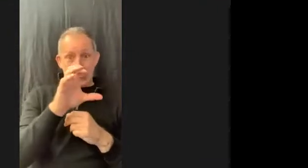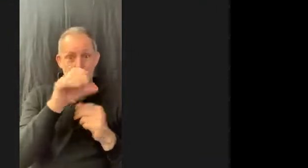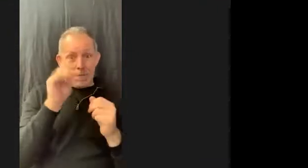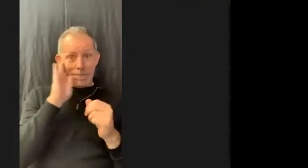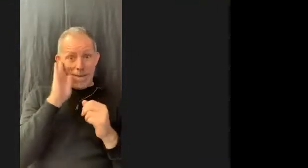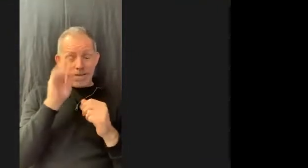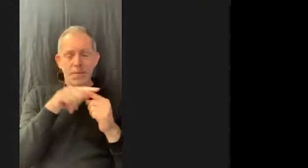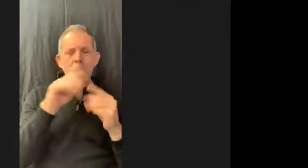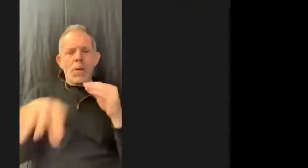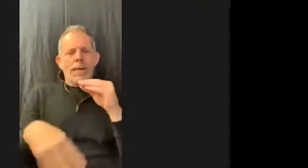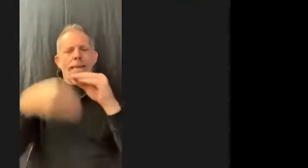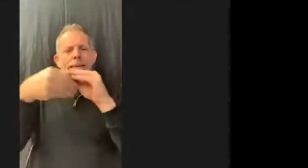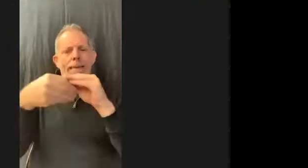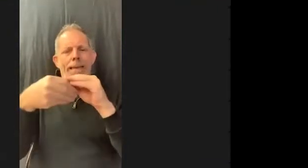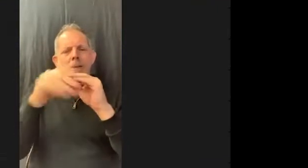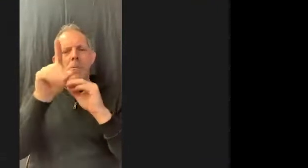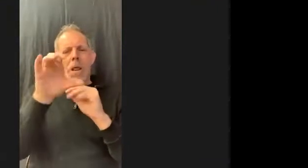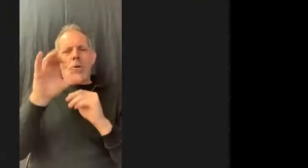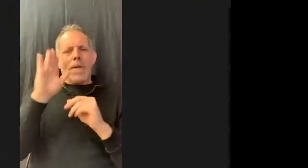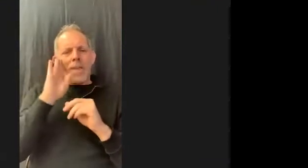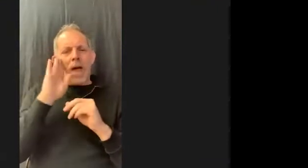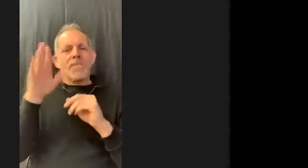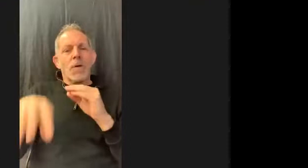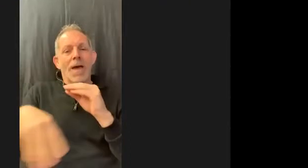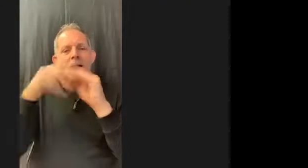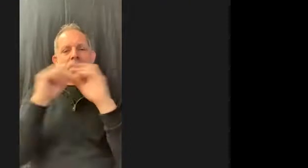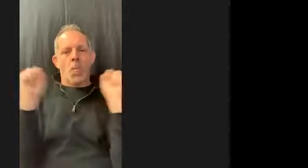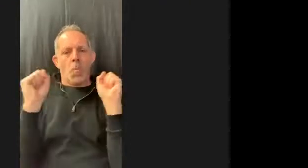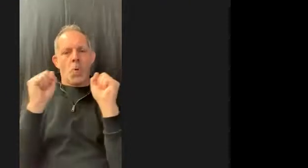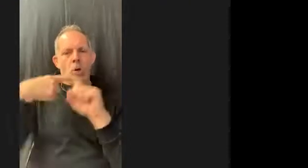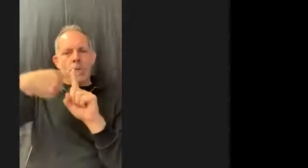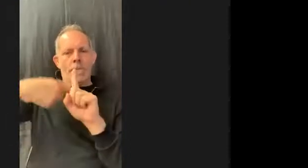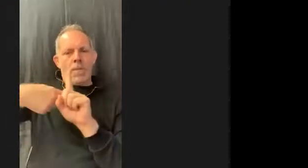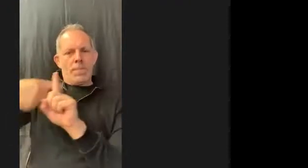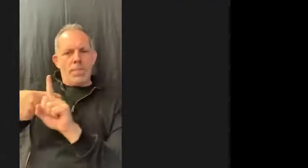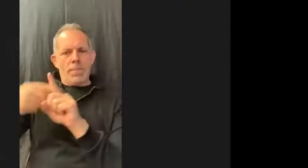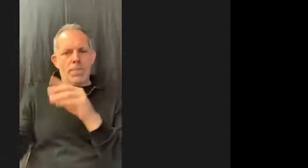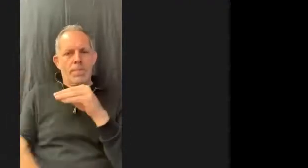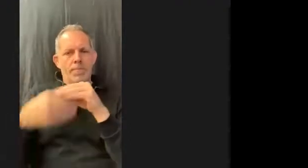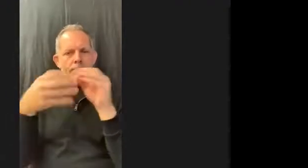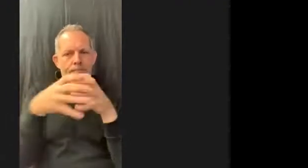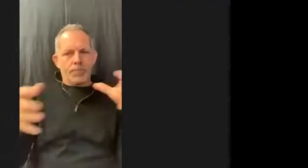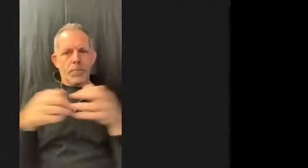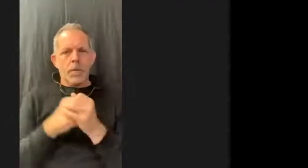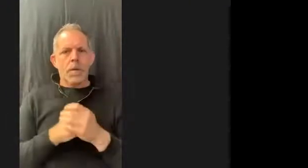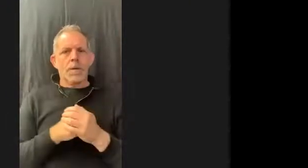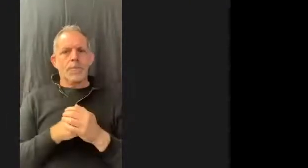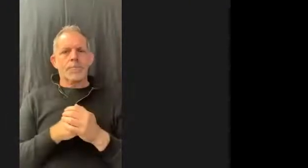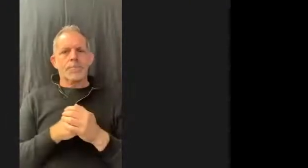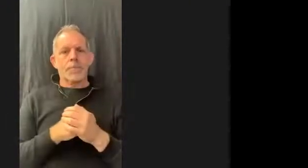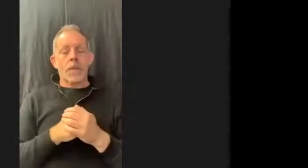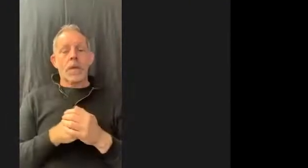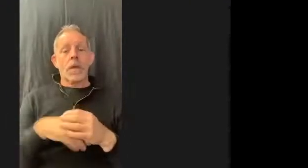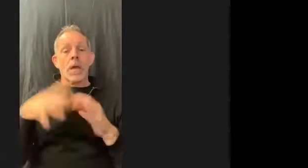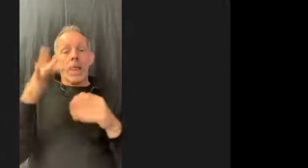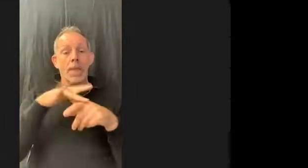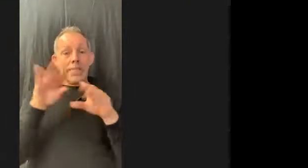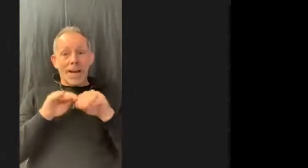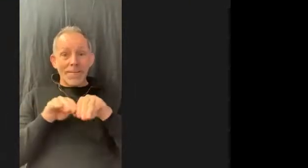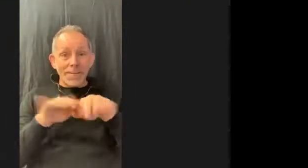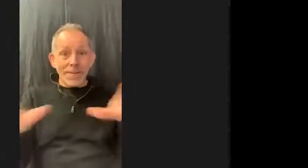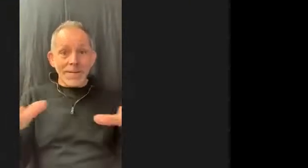during the pandemic, we've seen a greater demand for more nights over more months for sheltering. So we anticipate the number of days for